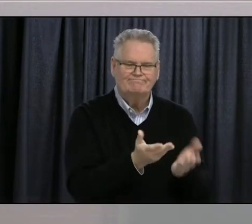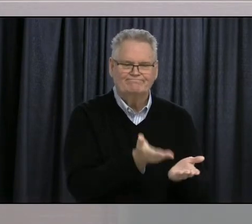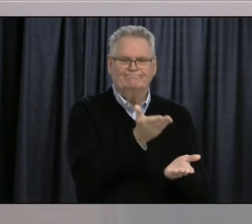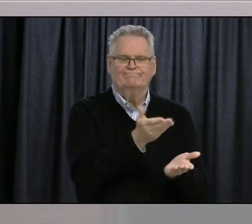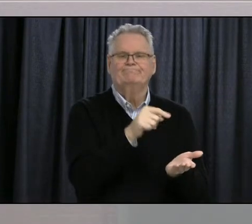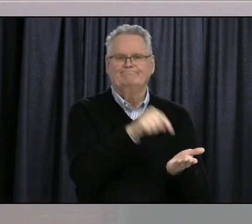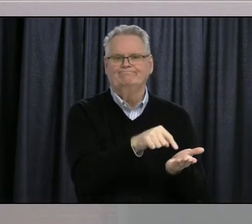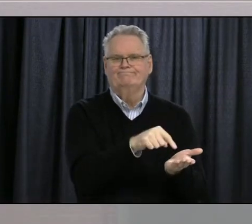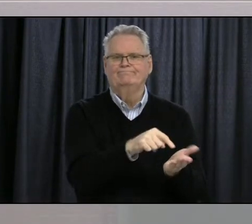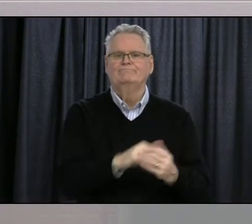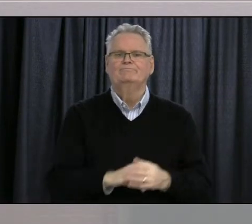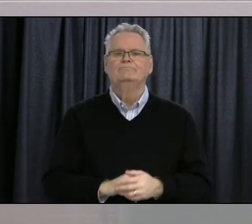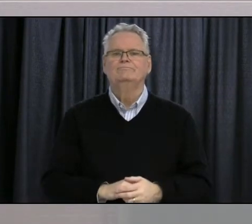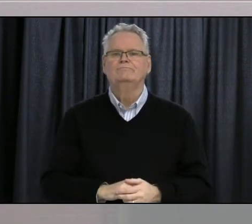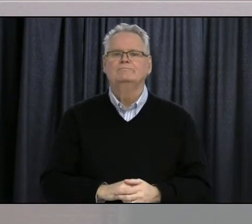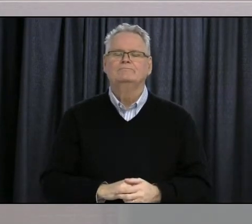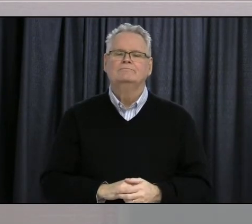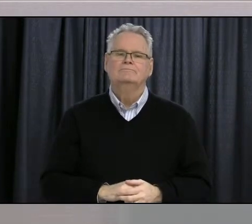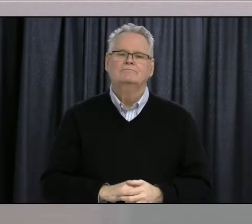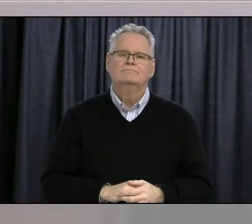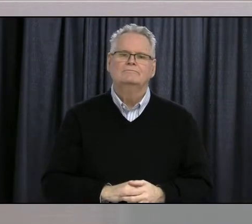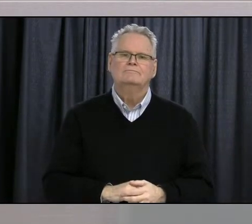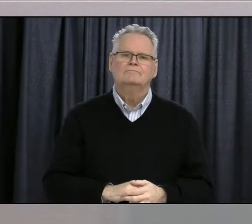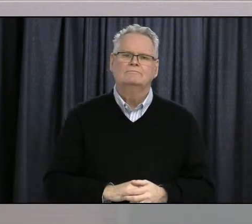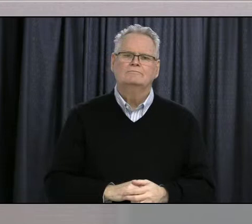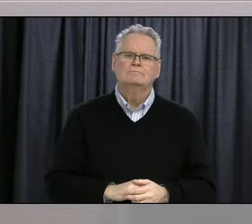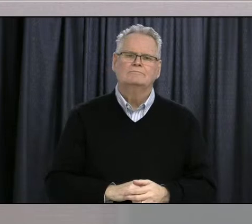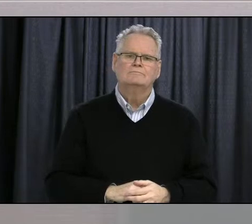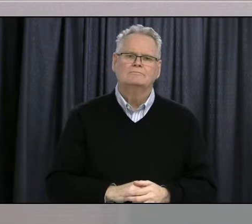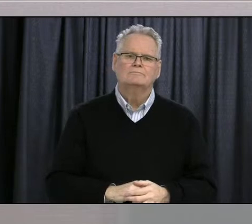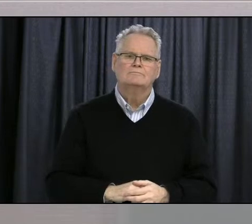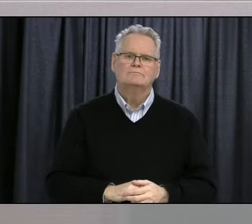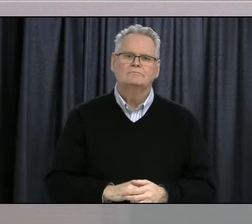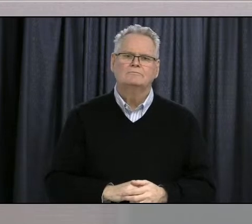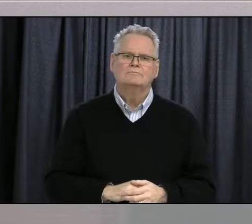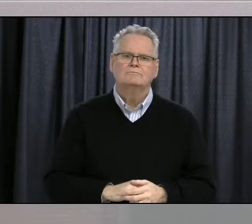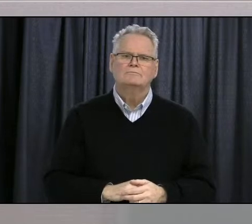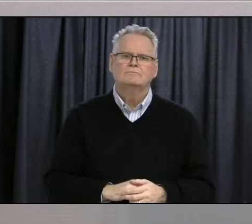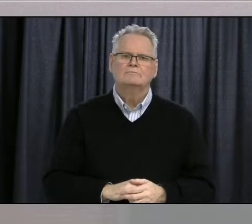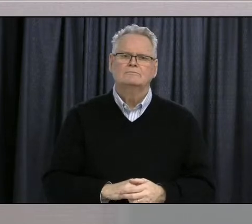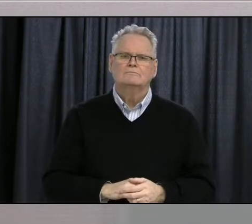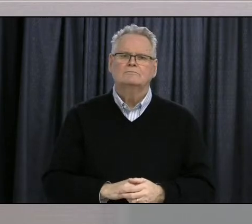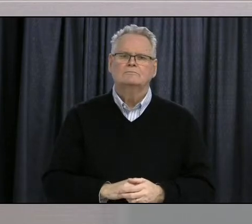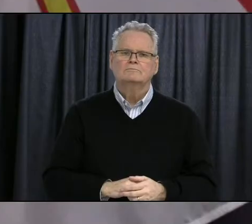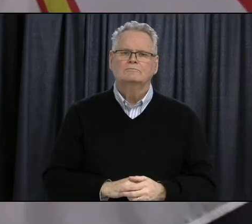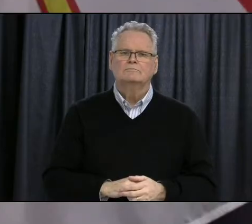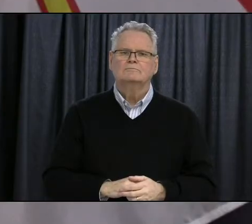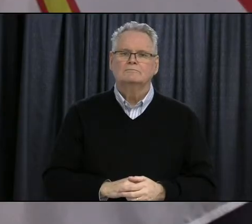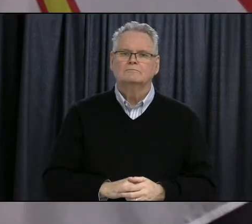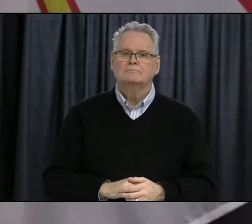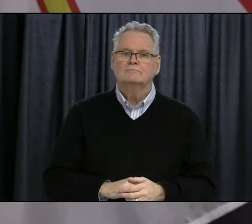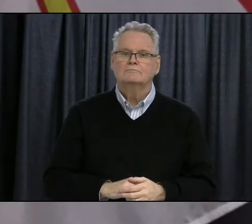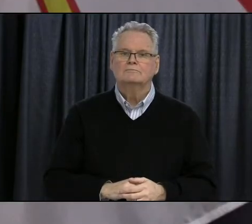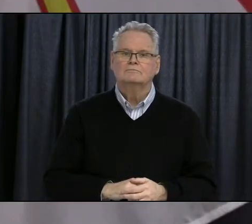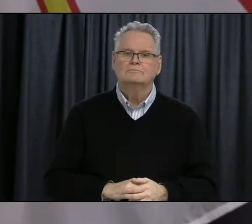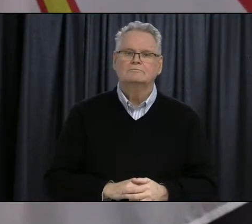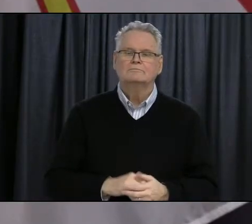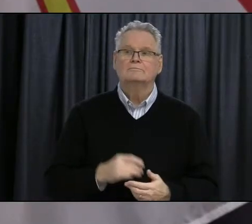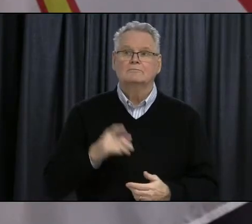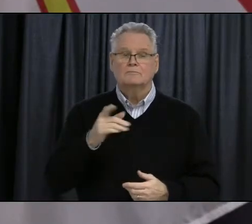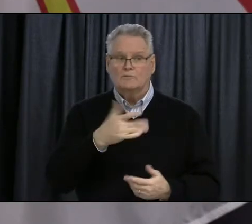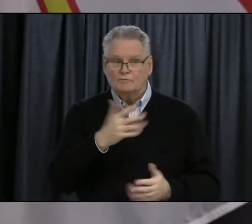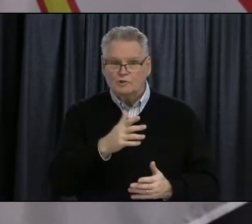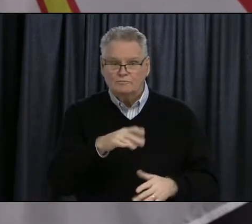What does the contact tracing look like there right now? Is it Nova Scotia that's taking the lead on it, or ourselves? So contact